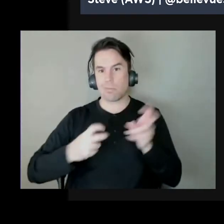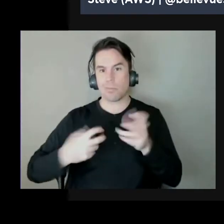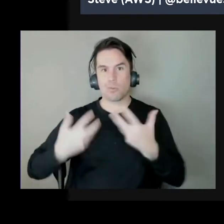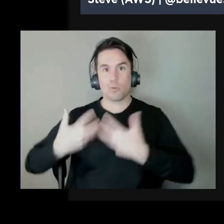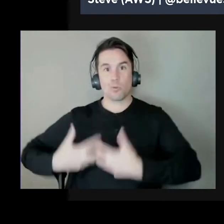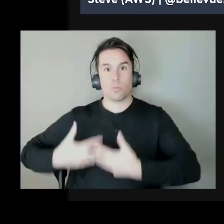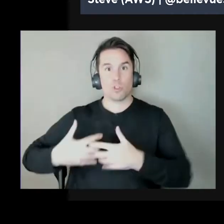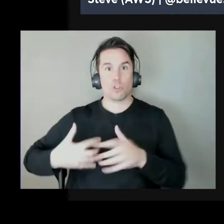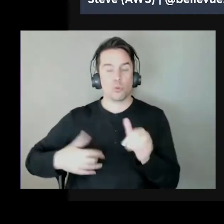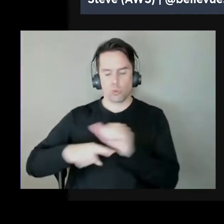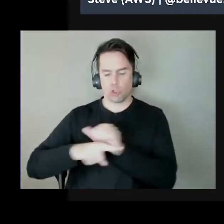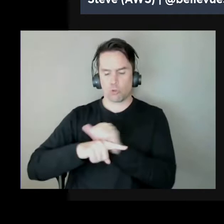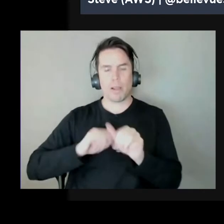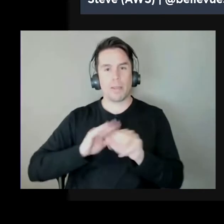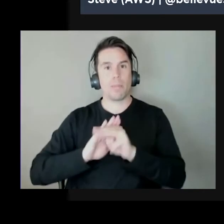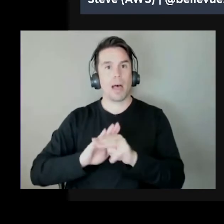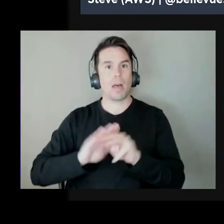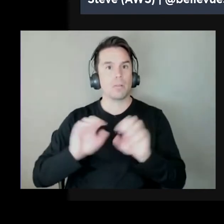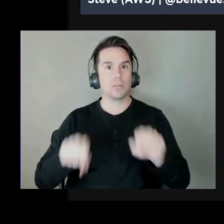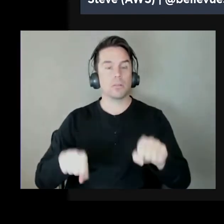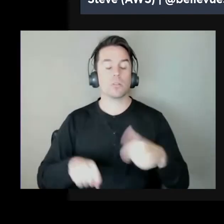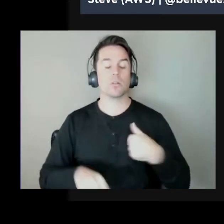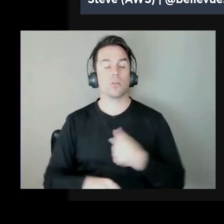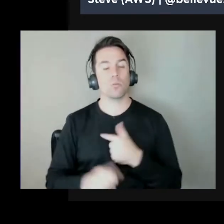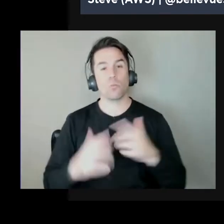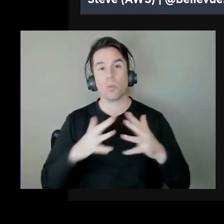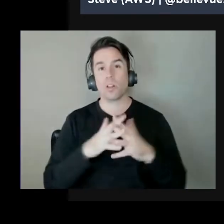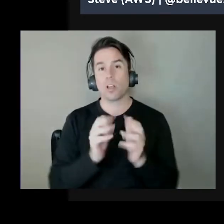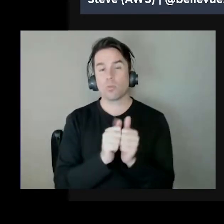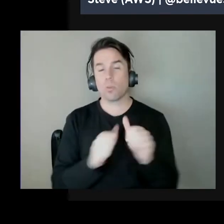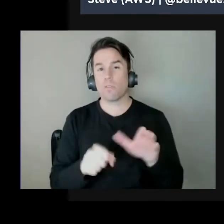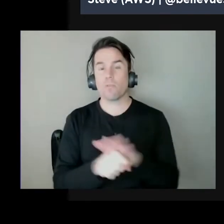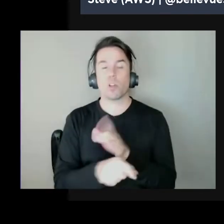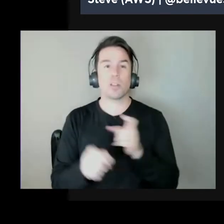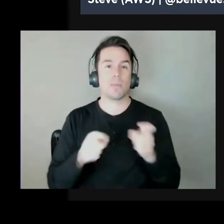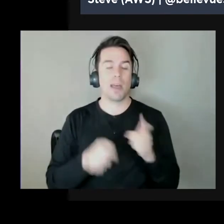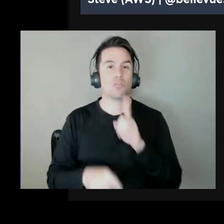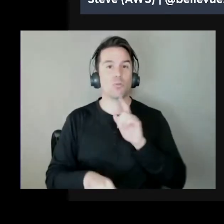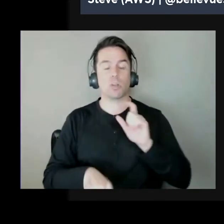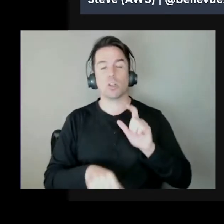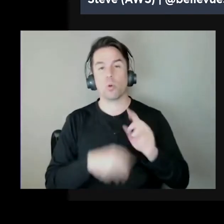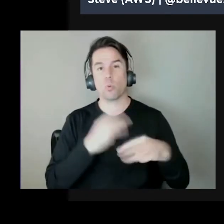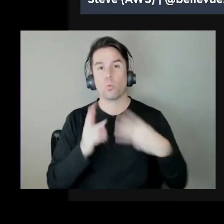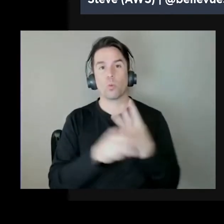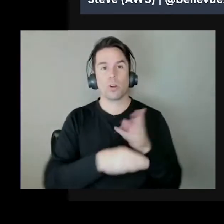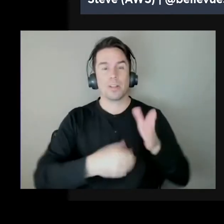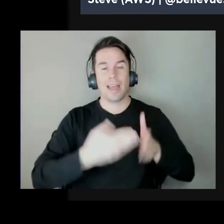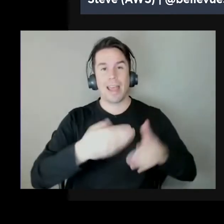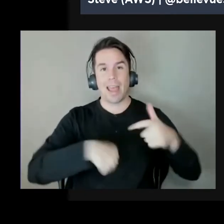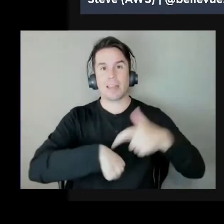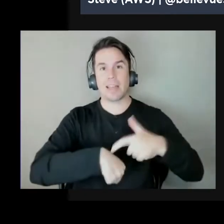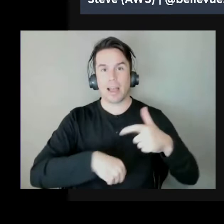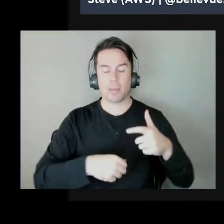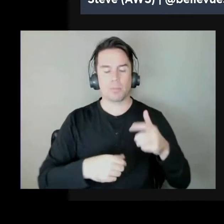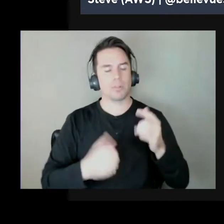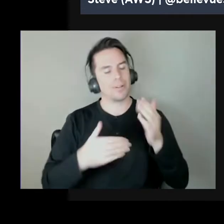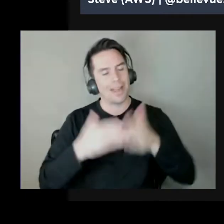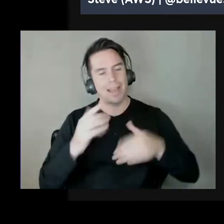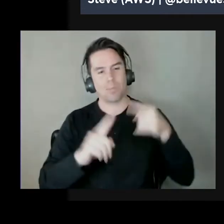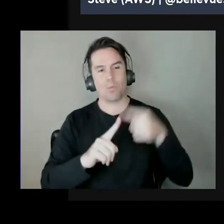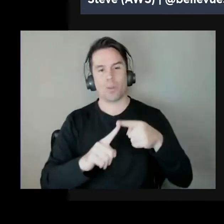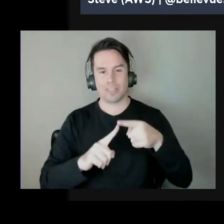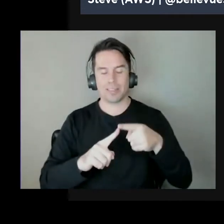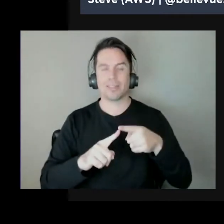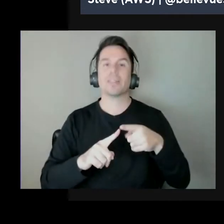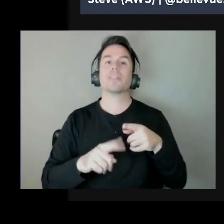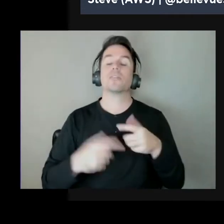launched with fully managed real-time endpoints to take your model artifact, turn that into a RESTful API, and then